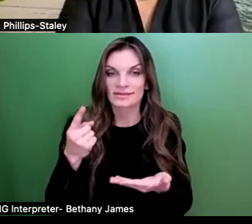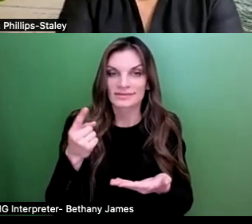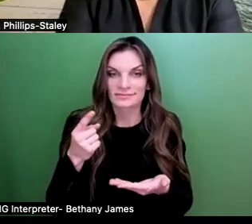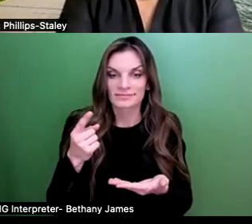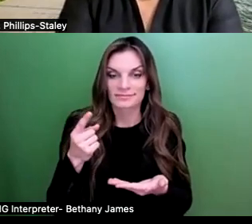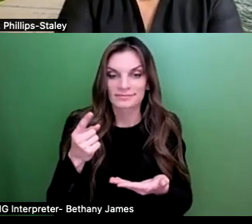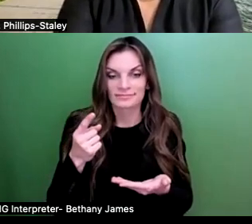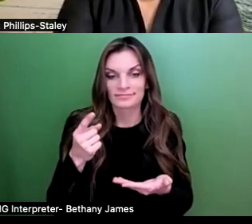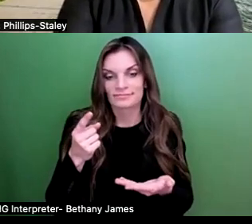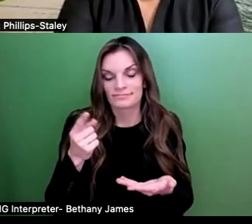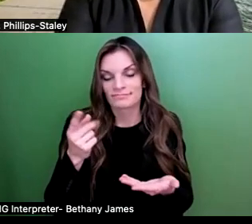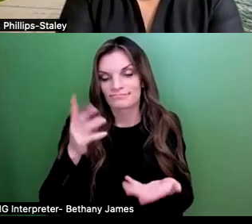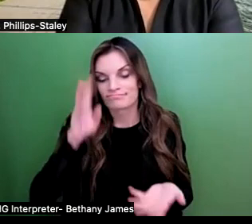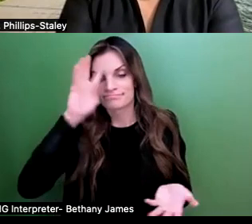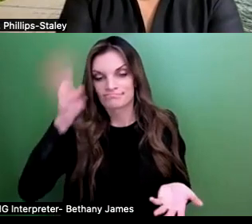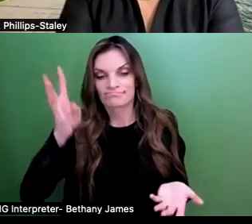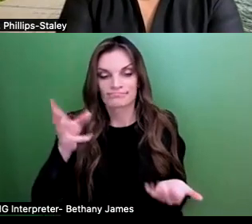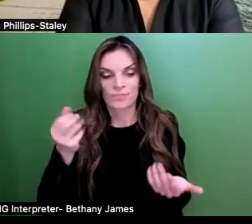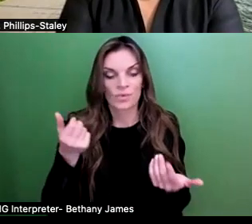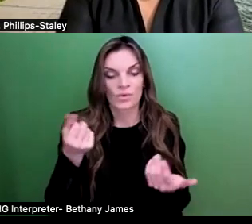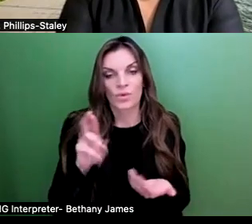grandstanding or coming to